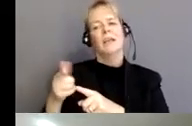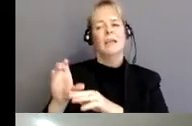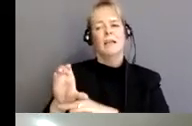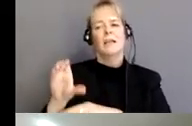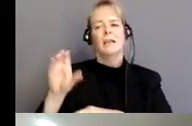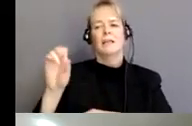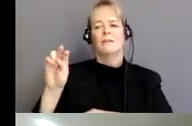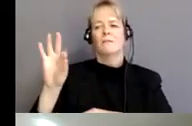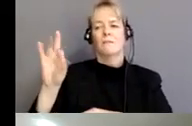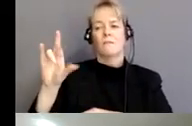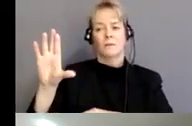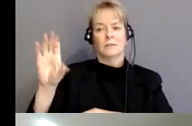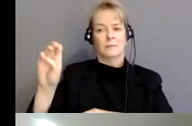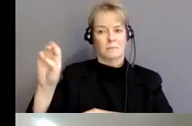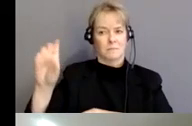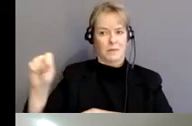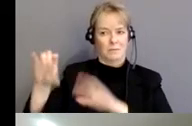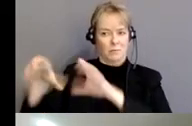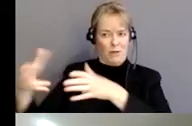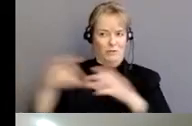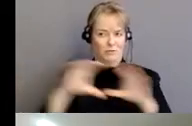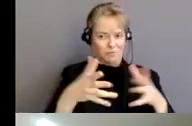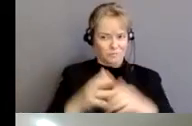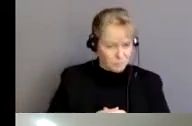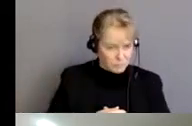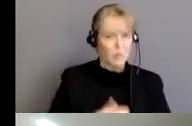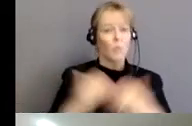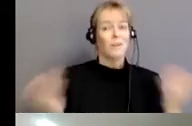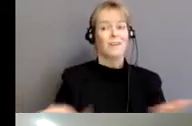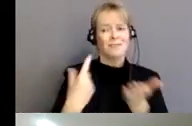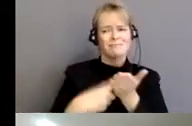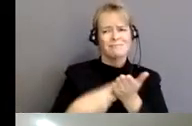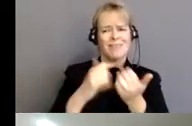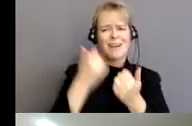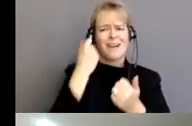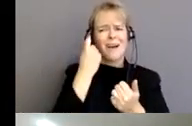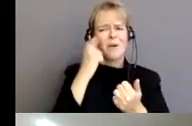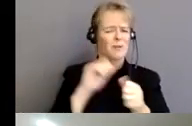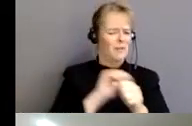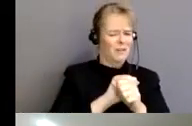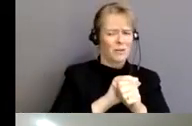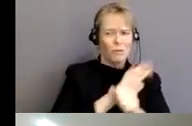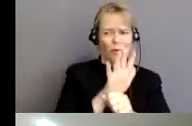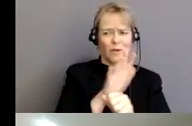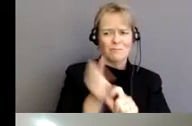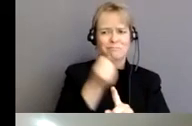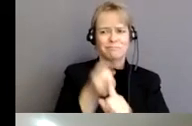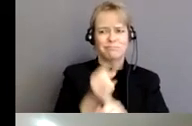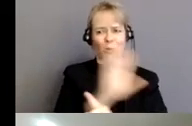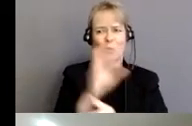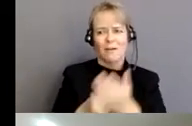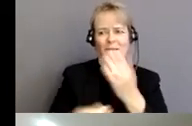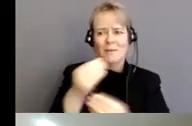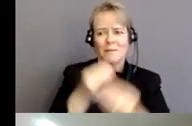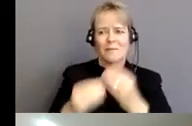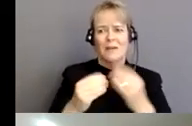how the COVID-19 situation has impacted people's finances. There's a lot of fraud going